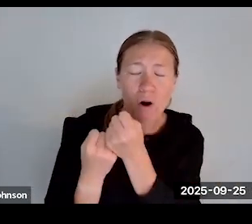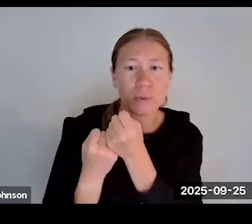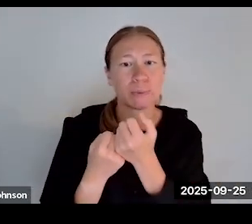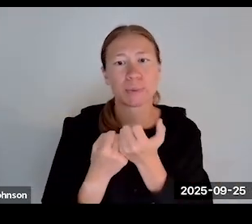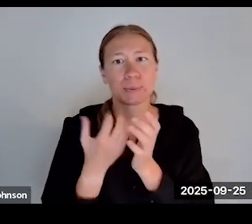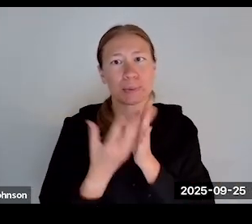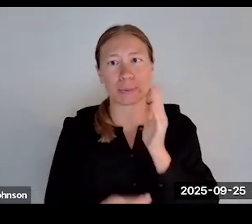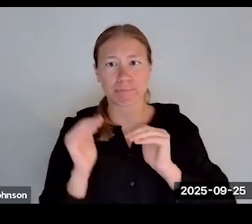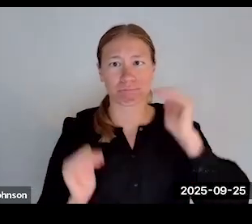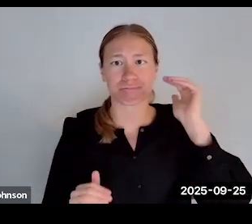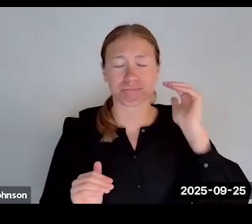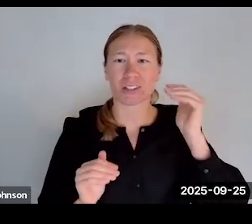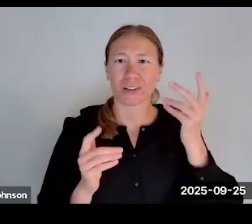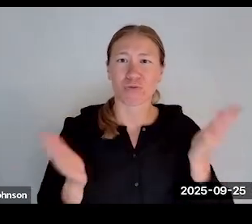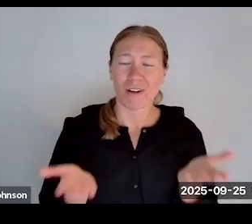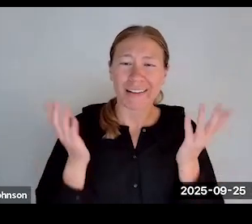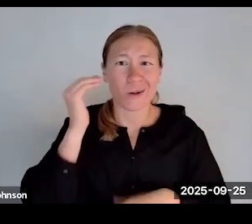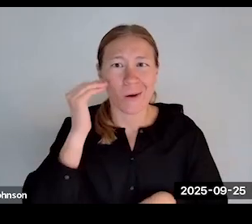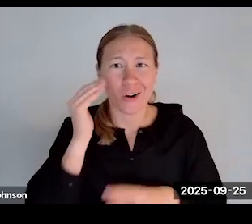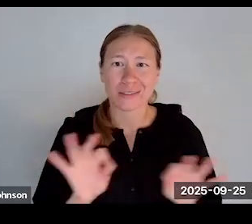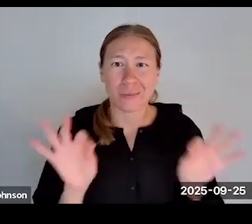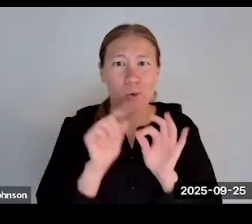for equity and inclusion.